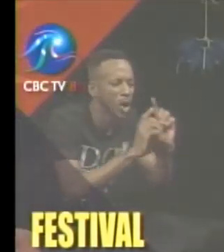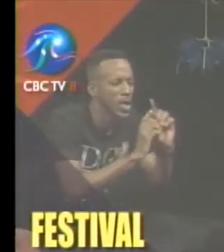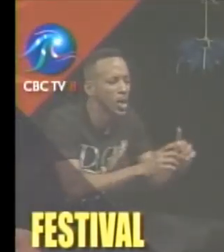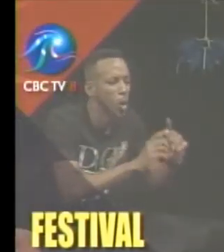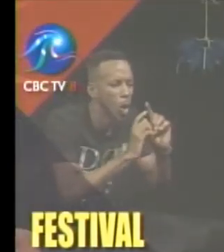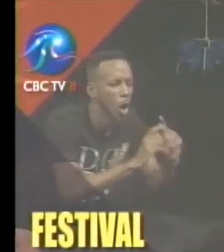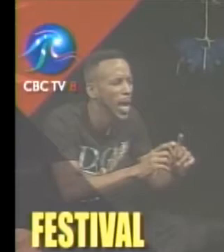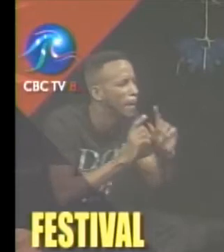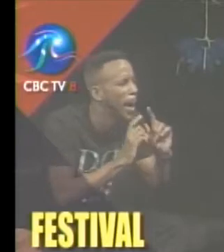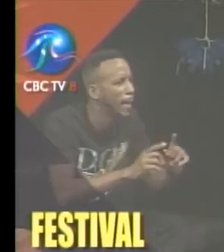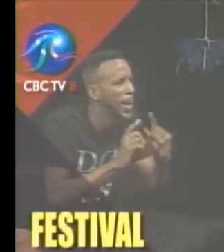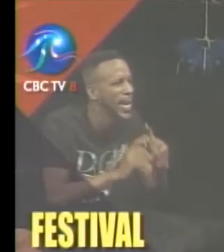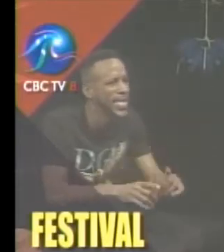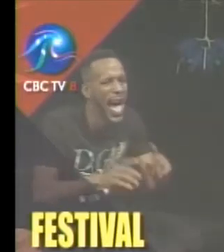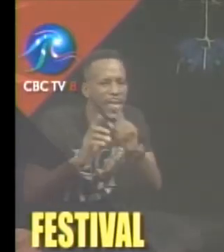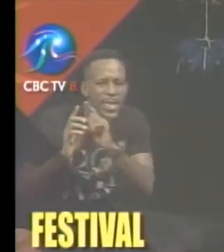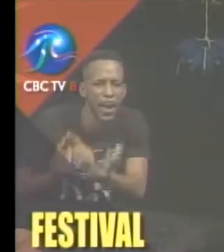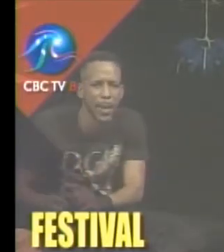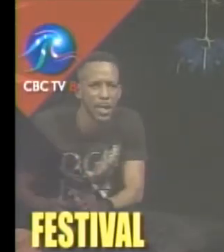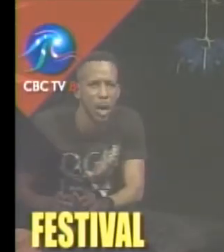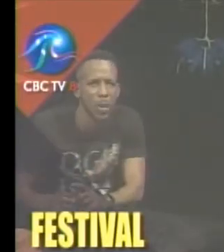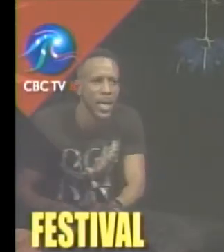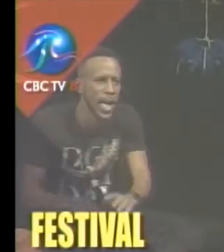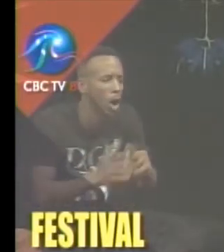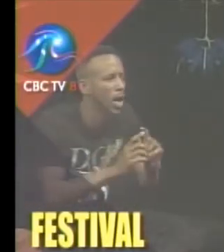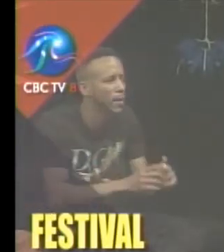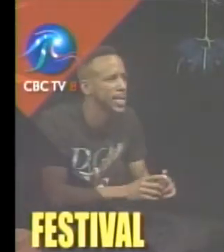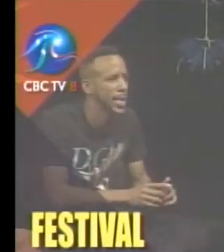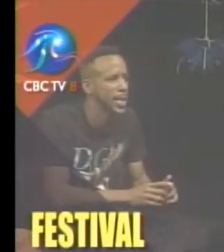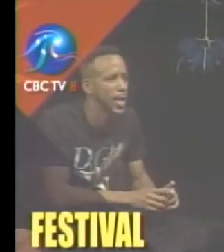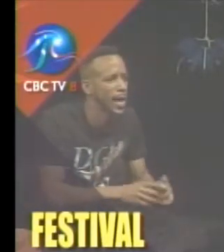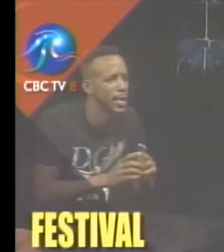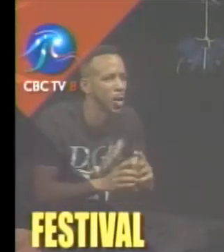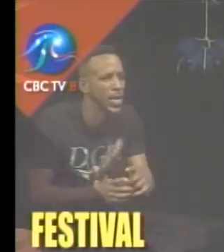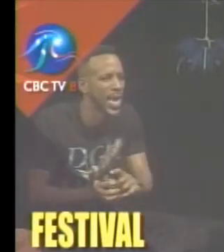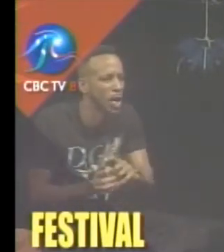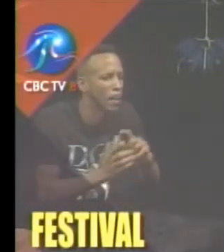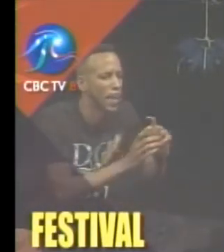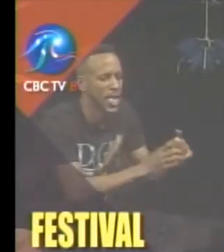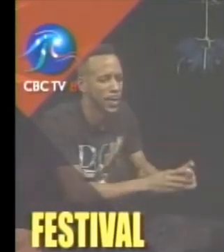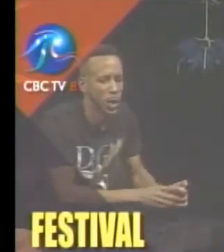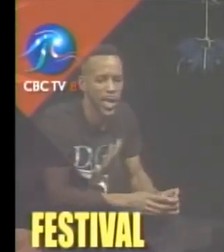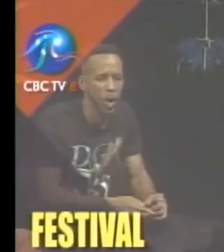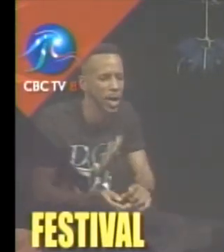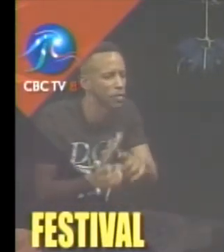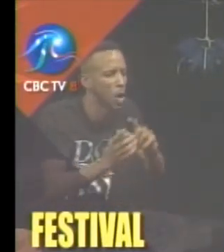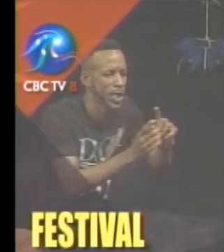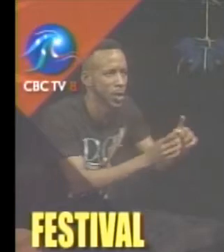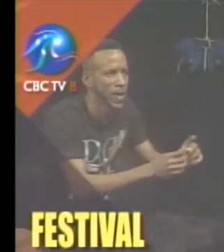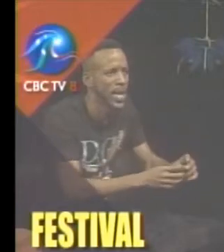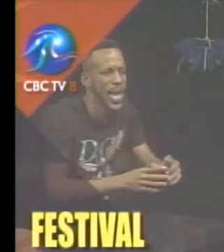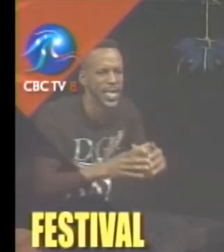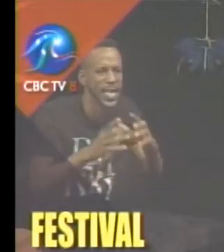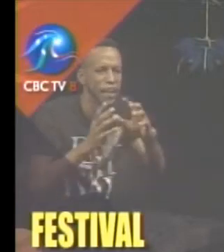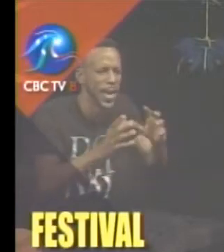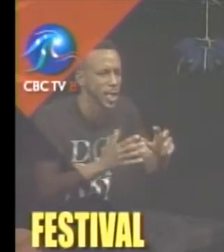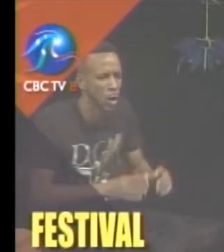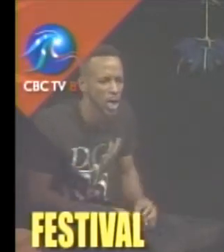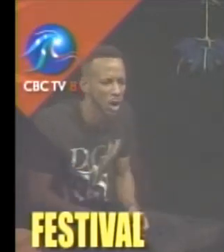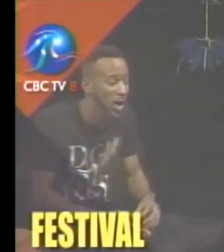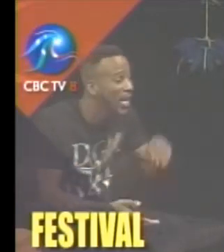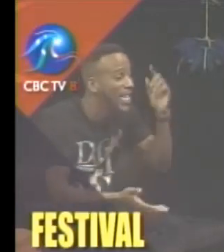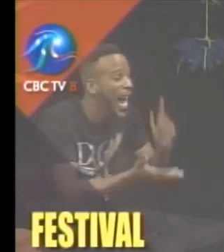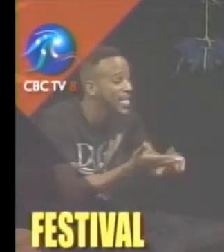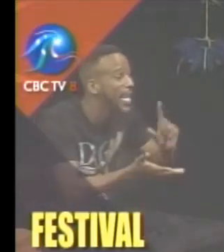that because the whole of Barbados set go down, then all of a sudden that go down, it cannot be Bashment Soca, it got to cross over into the main